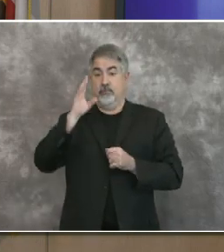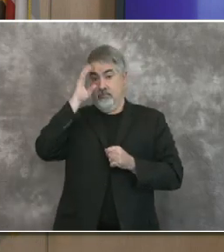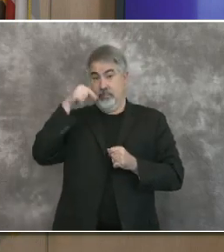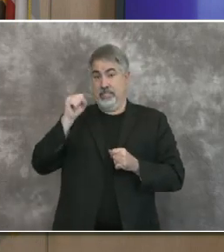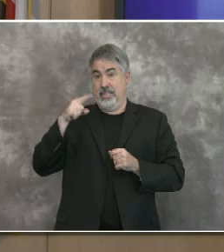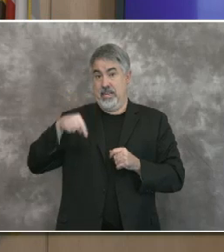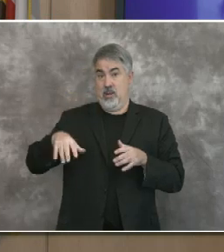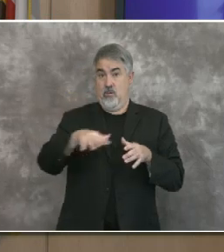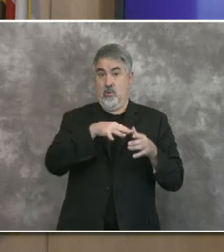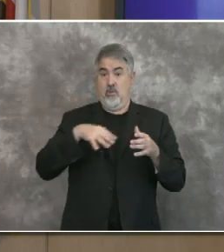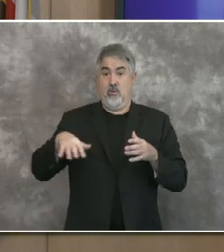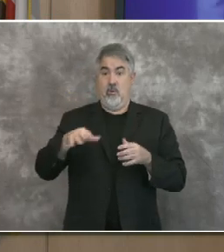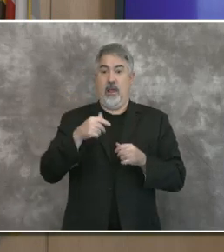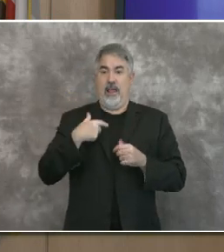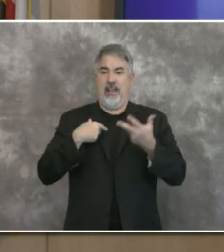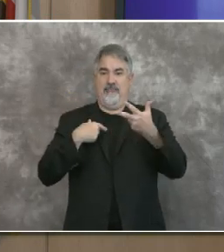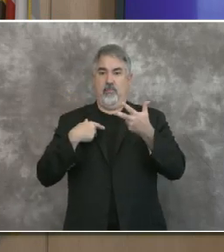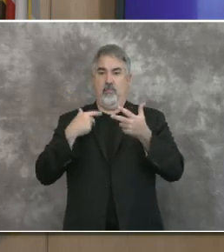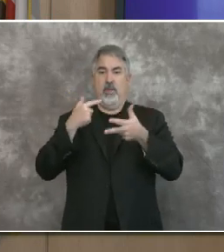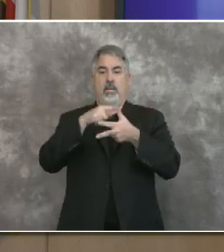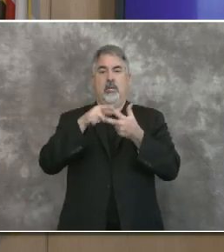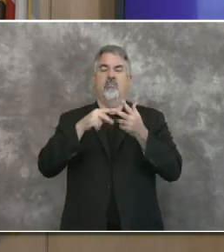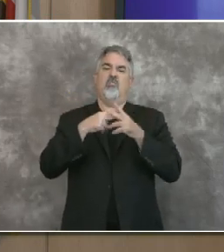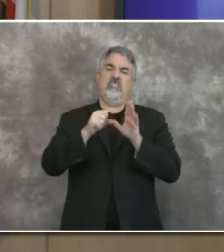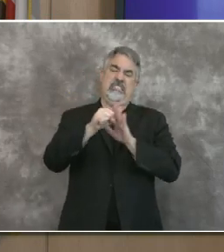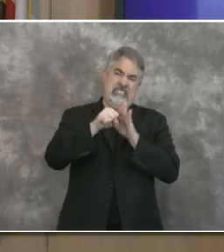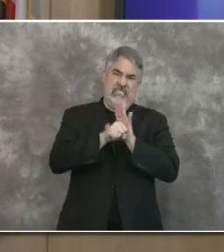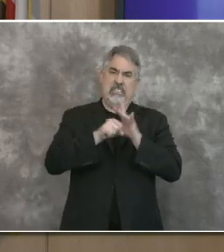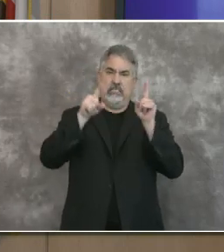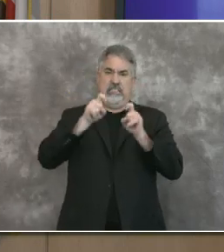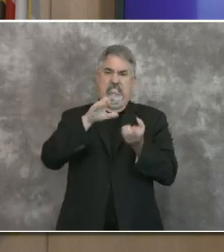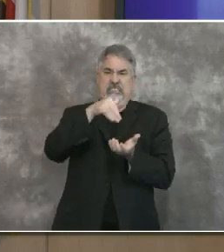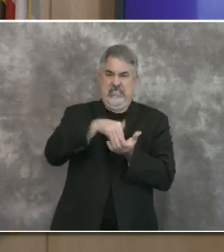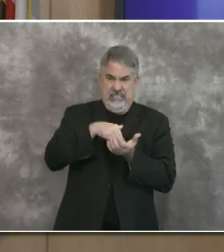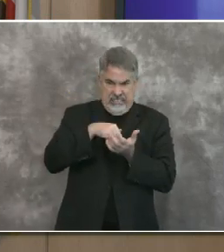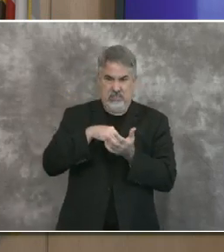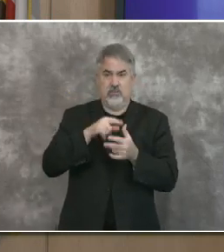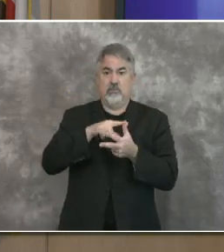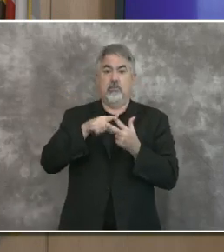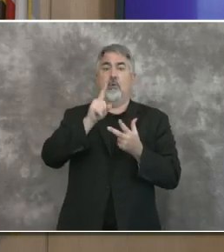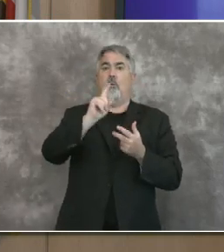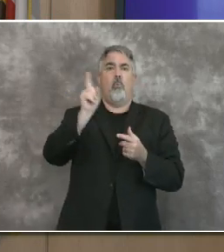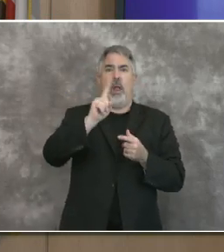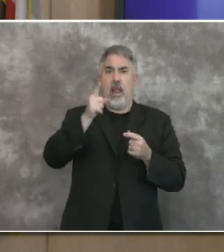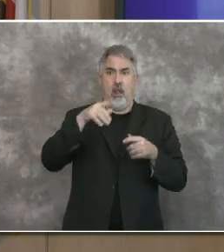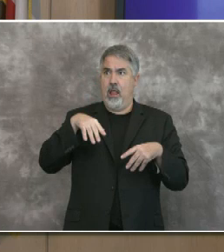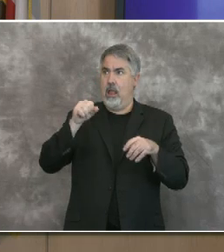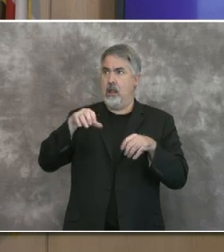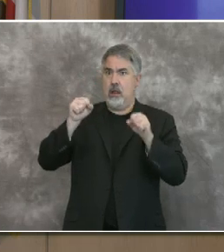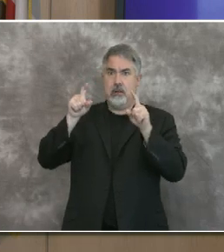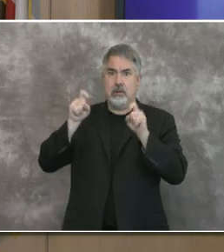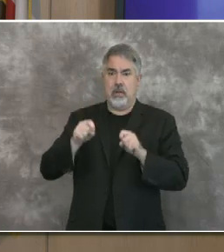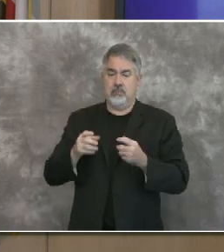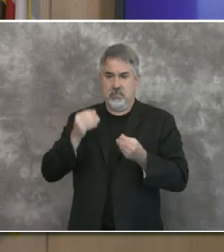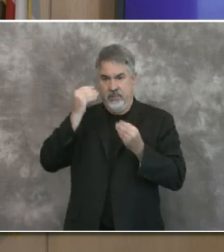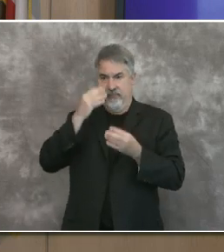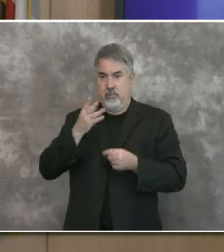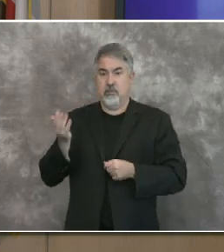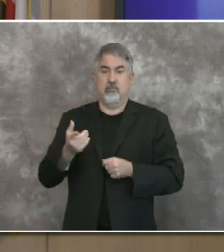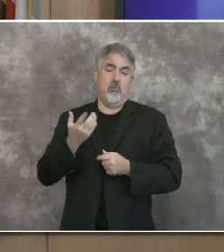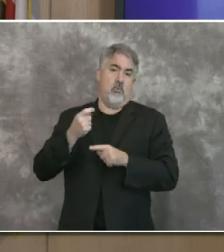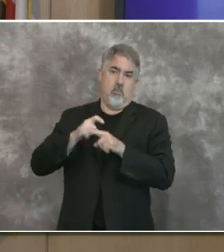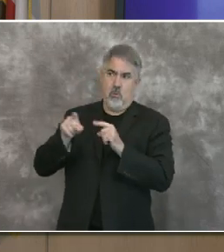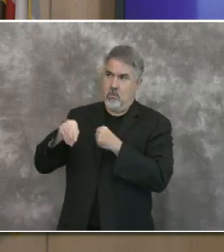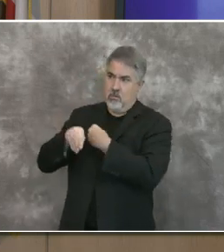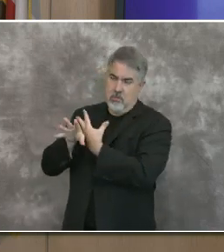state testing sites where any individual can make an appointment. I'll share the slide in a minute with the website and phone number that you will call to do those. But each